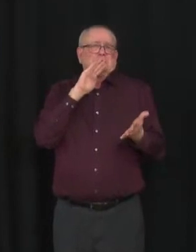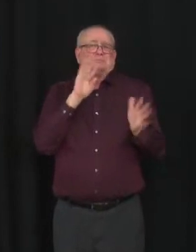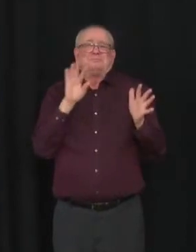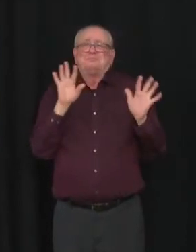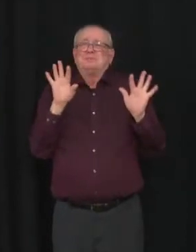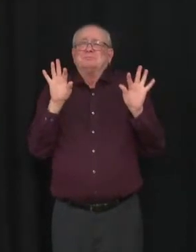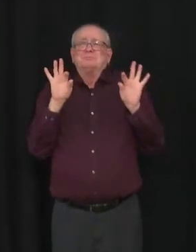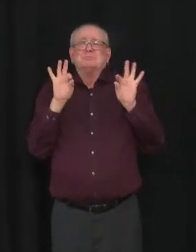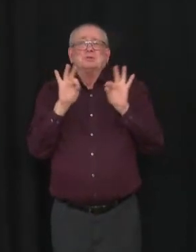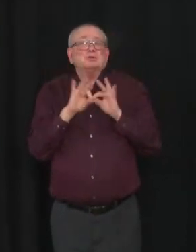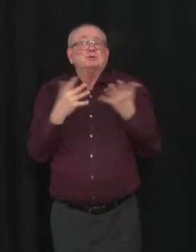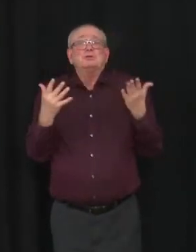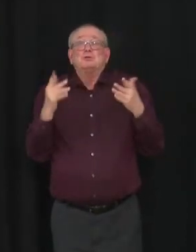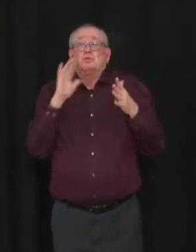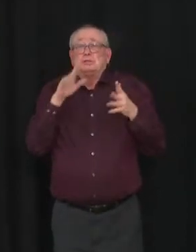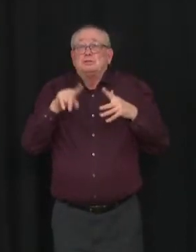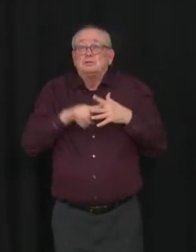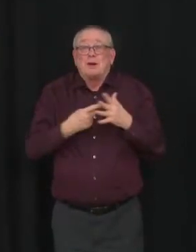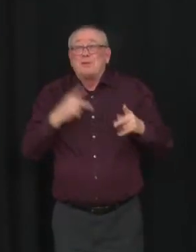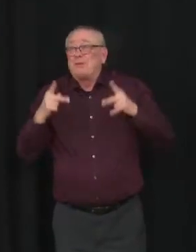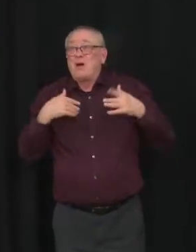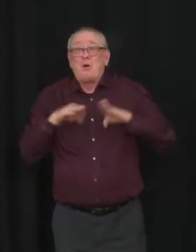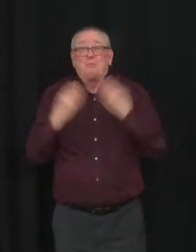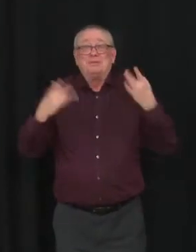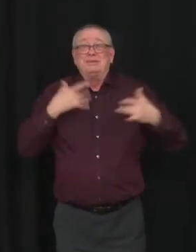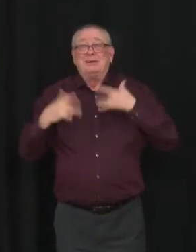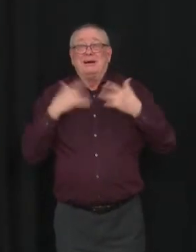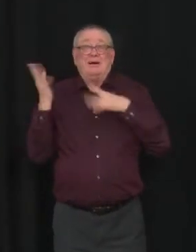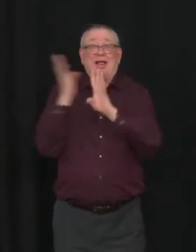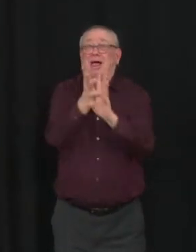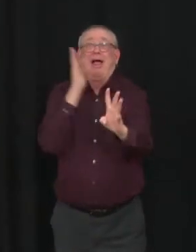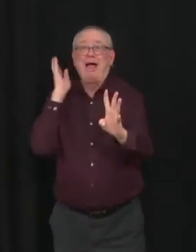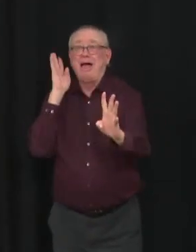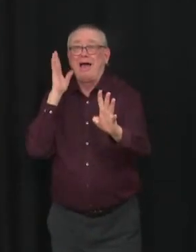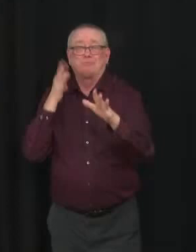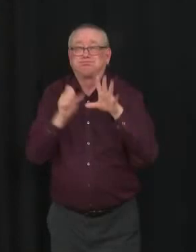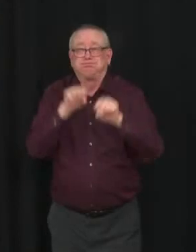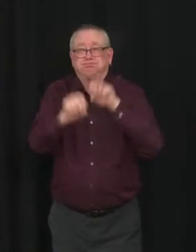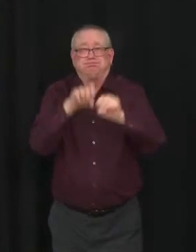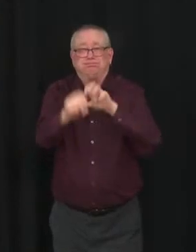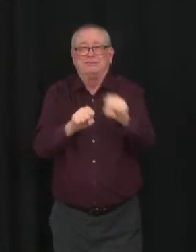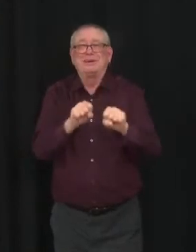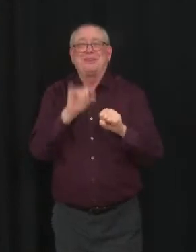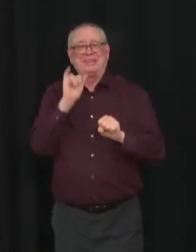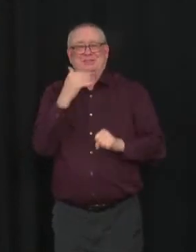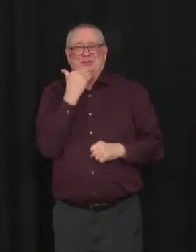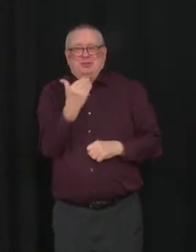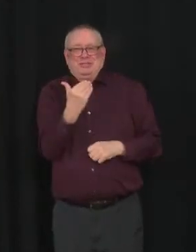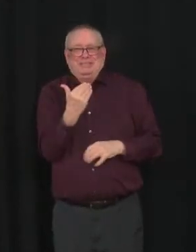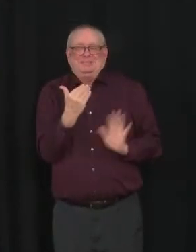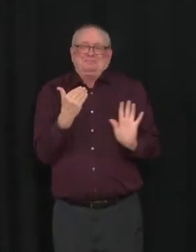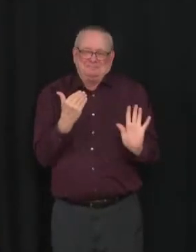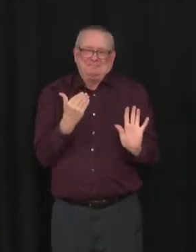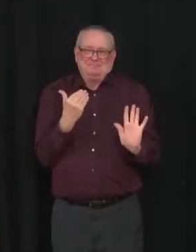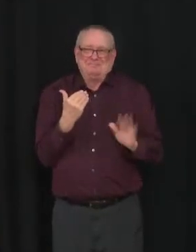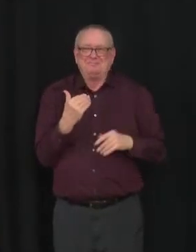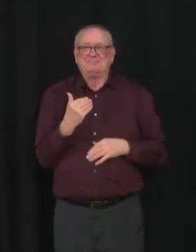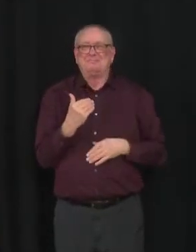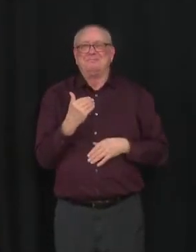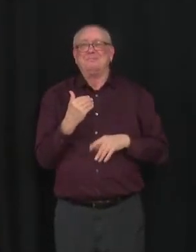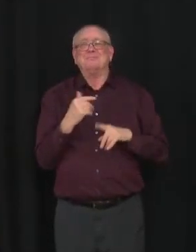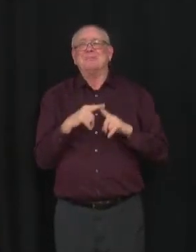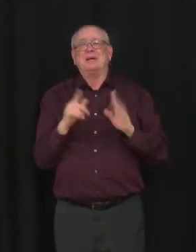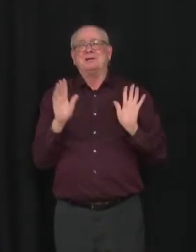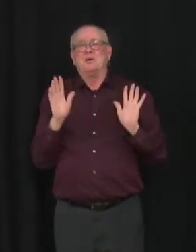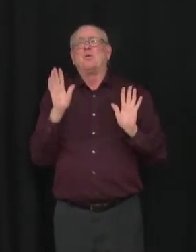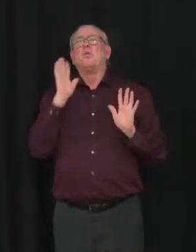very start because people are excited about the test, and that's a good thing. And second, and more importantly, more